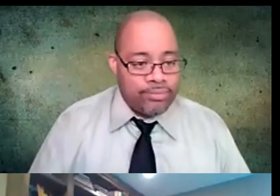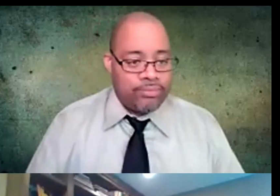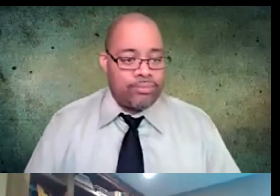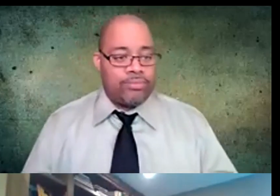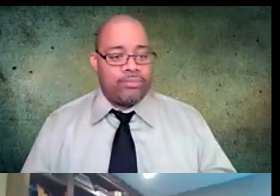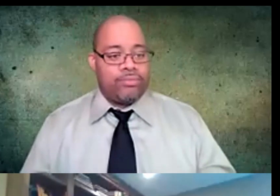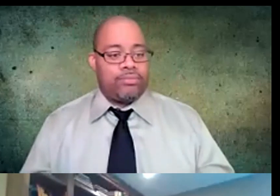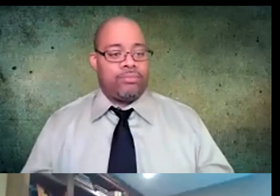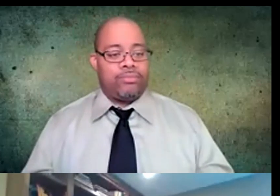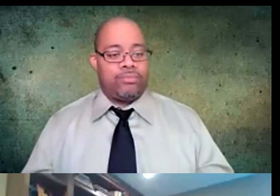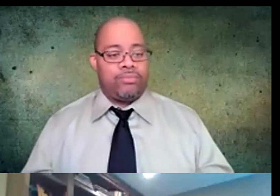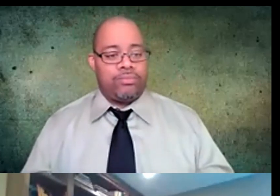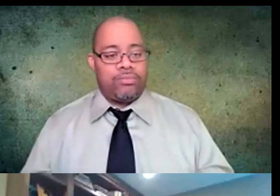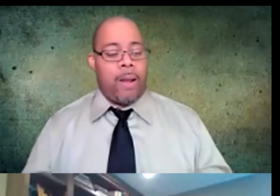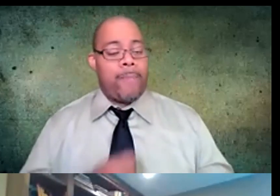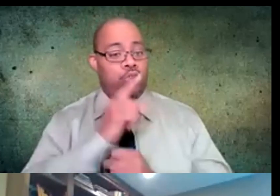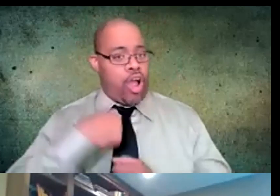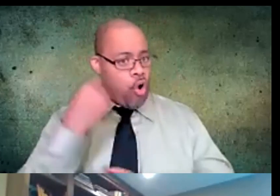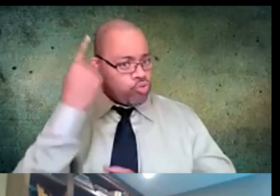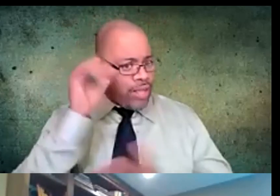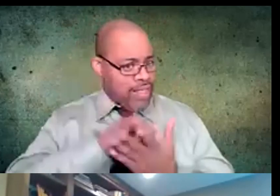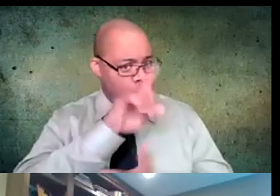So let me make sure I understand this